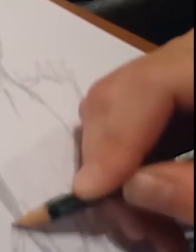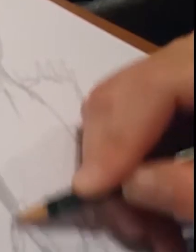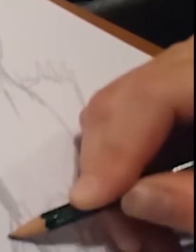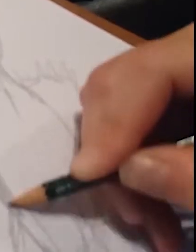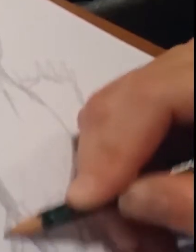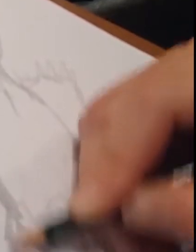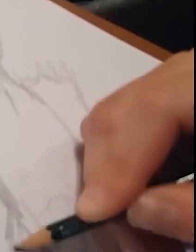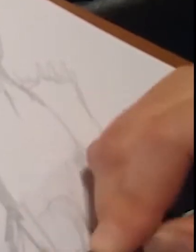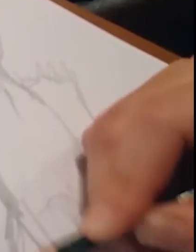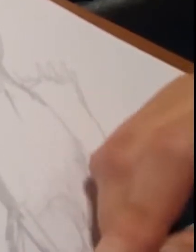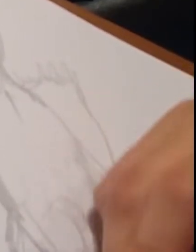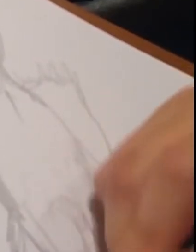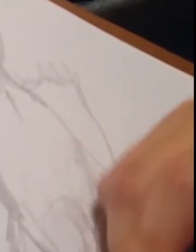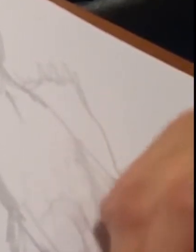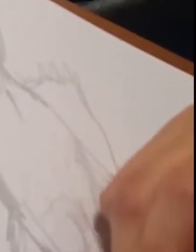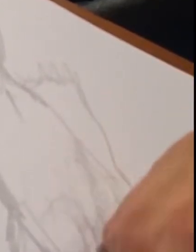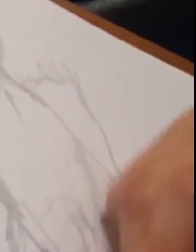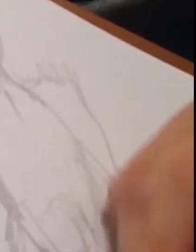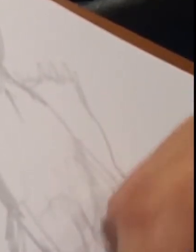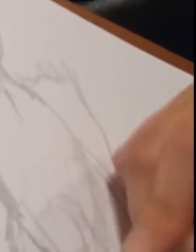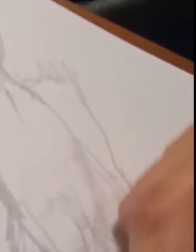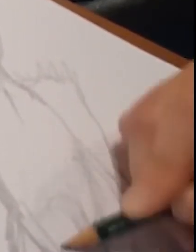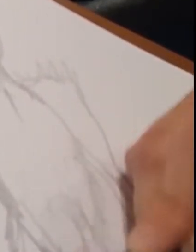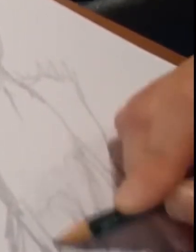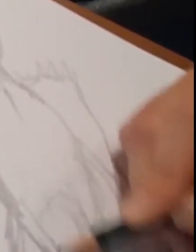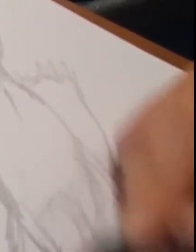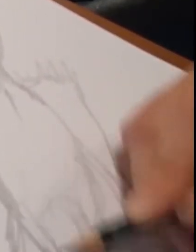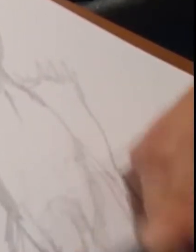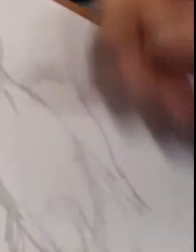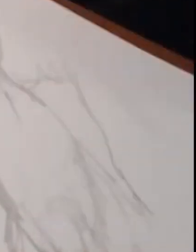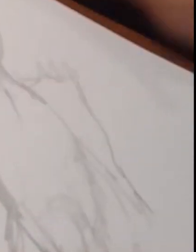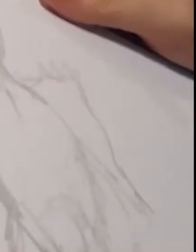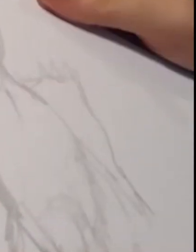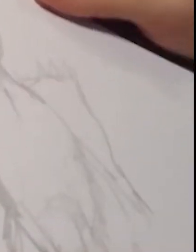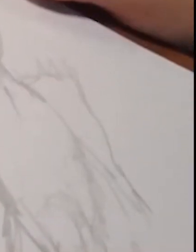The cliff's in the distance there.